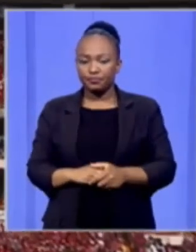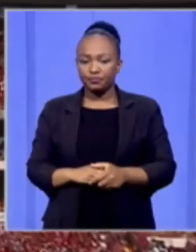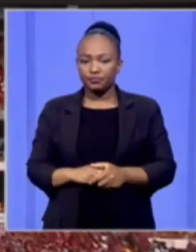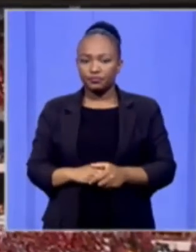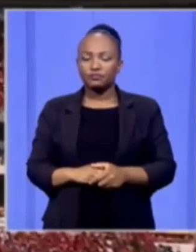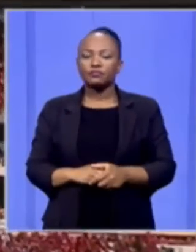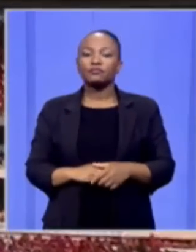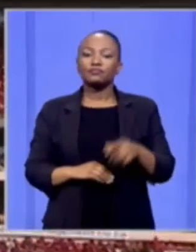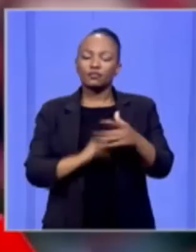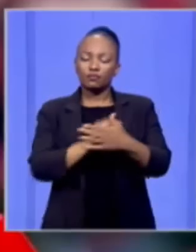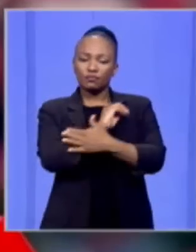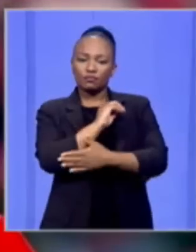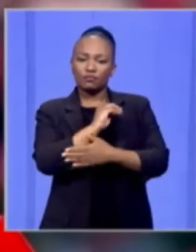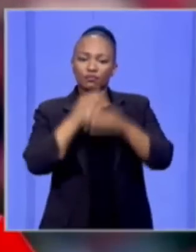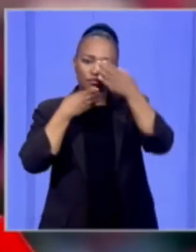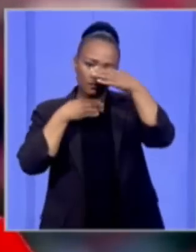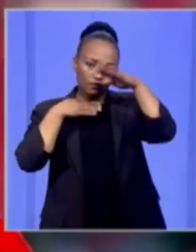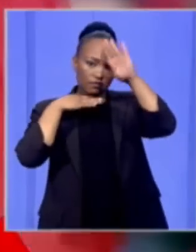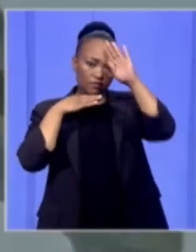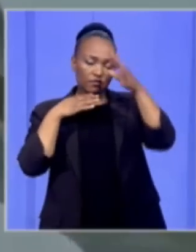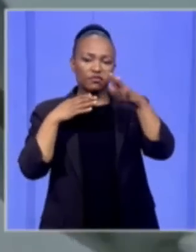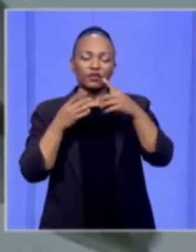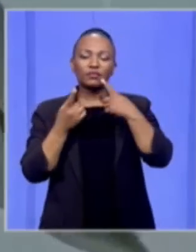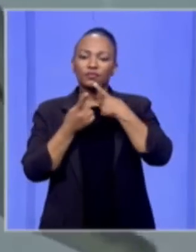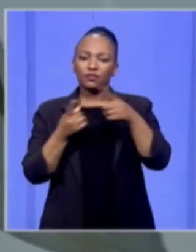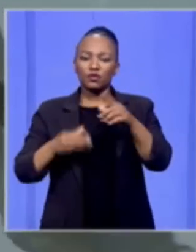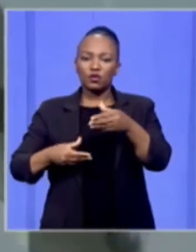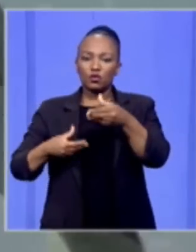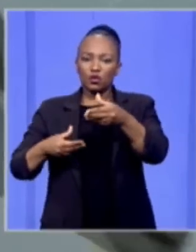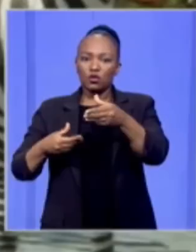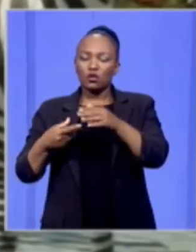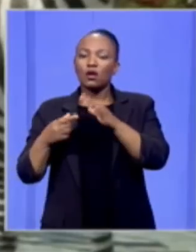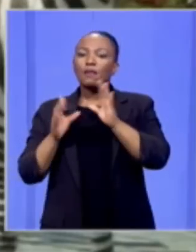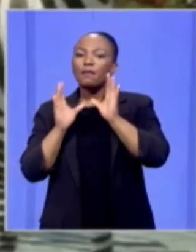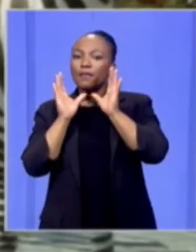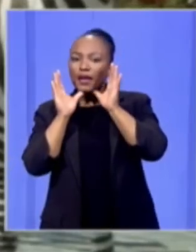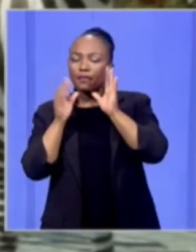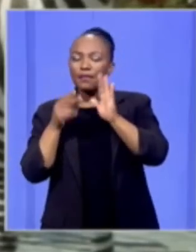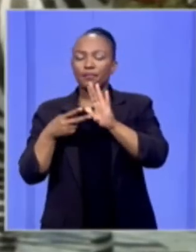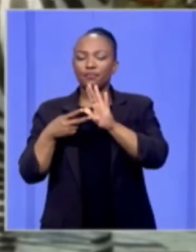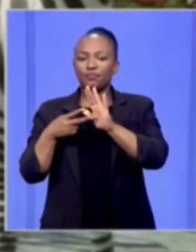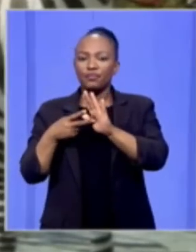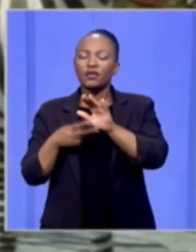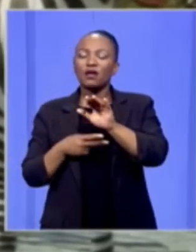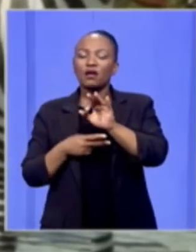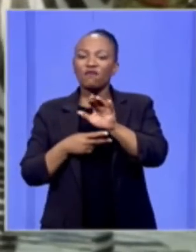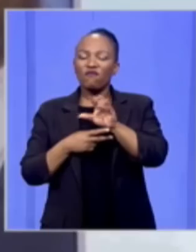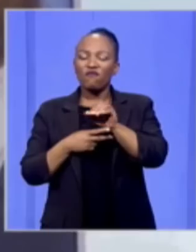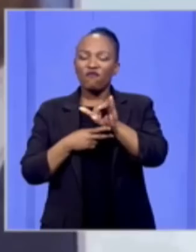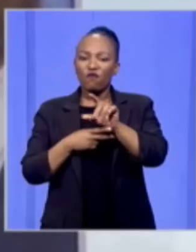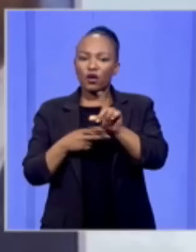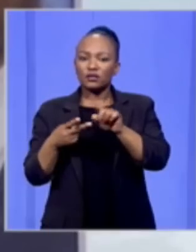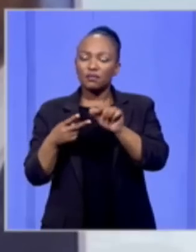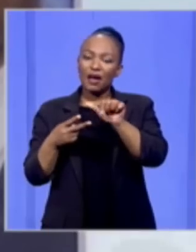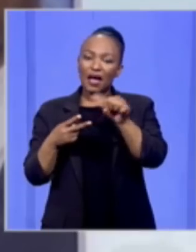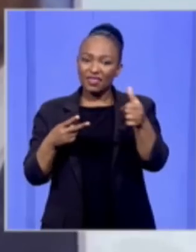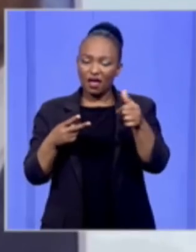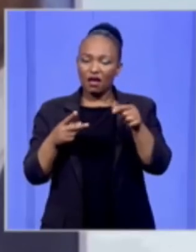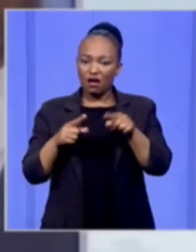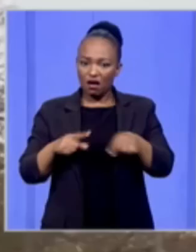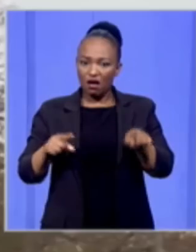Mmuso wa Botswana o phatlaladitse tokomane e dumelang Julius Malema, Floyd Shivambu, Bridget Motsepe le batho ba bang ba supileng ho kena naheng ena